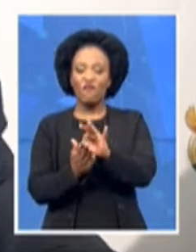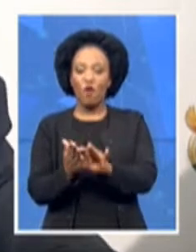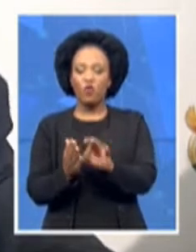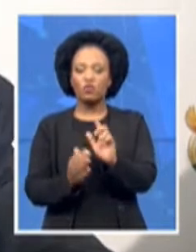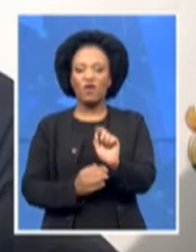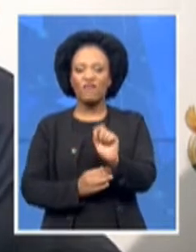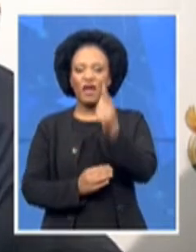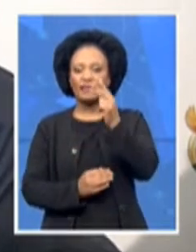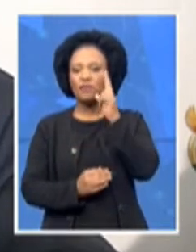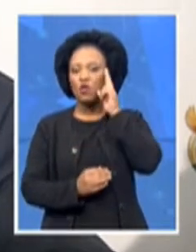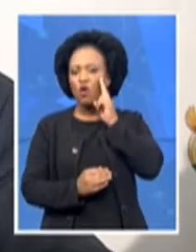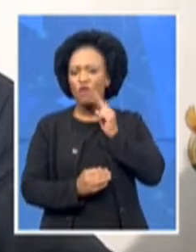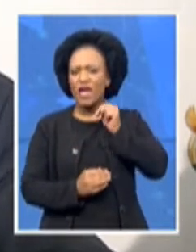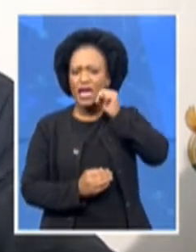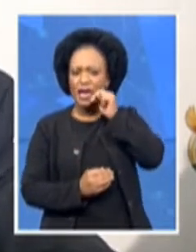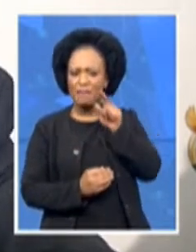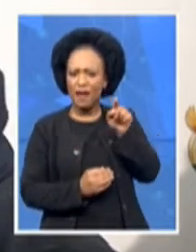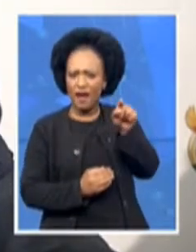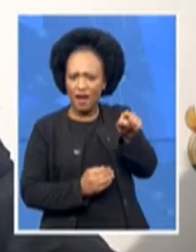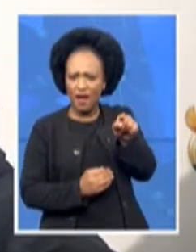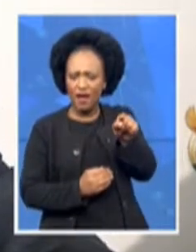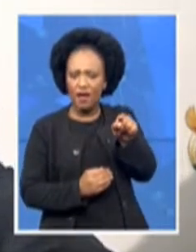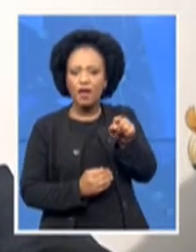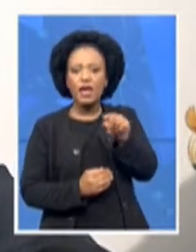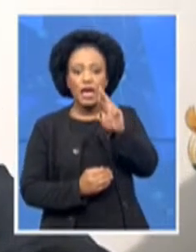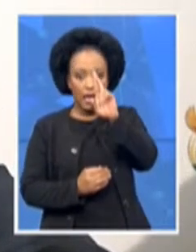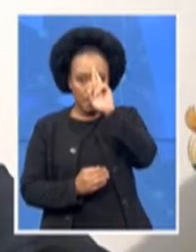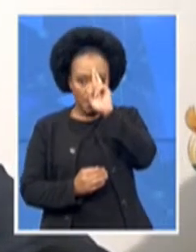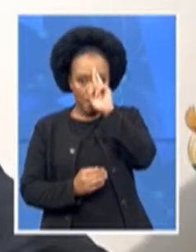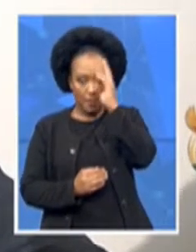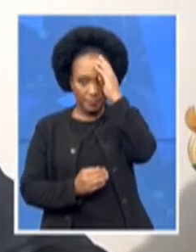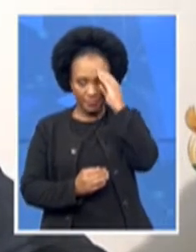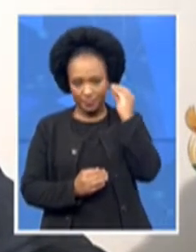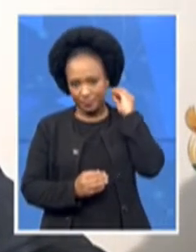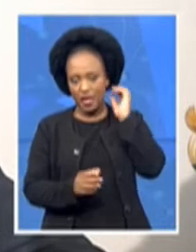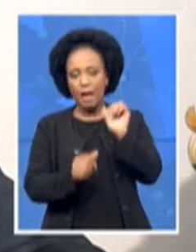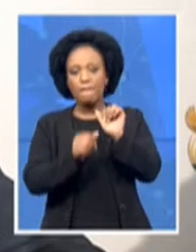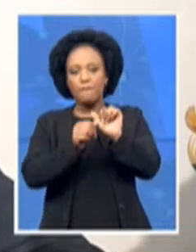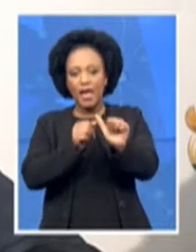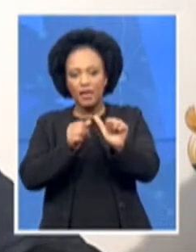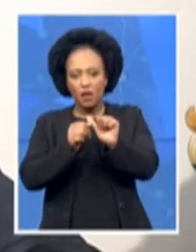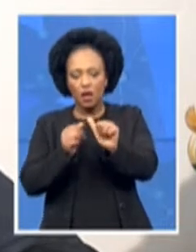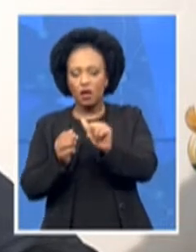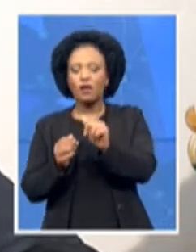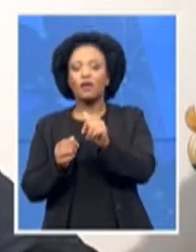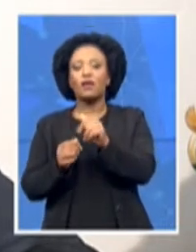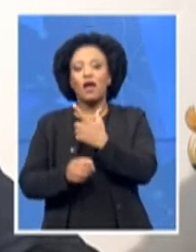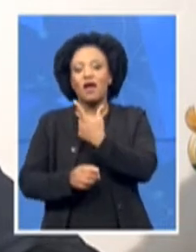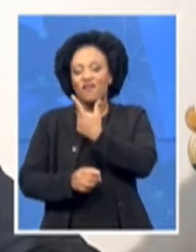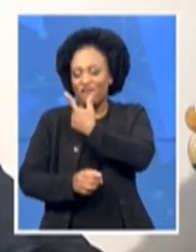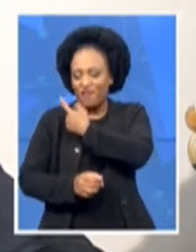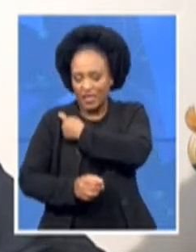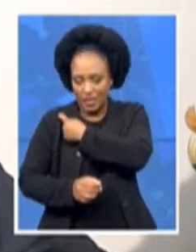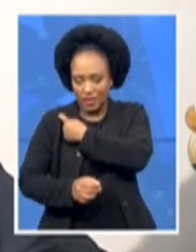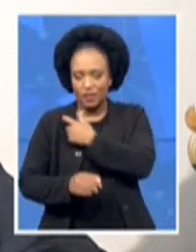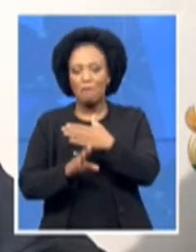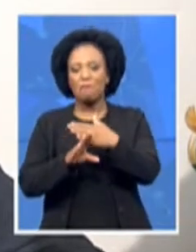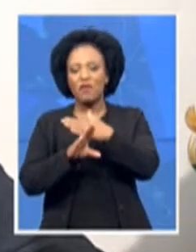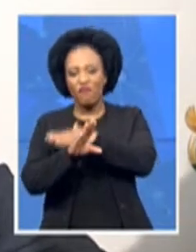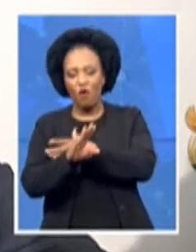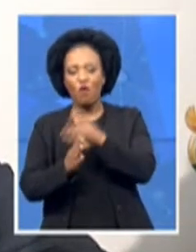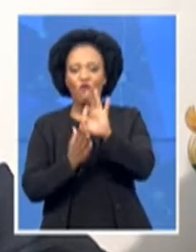better to vaccinate before you vote. The two V's go together.